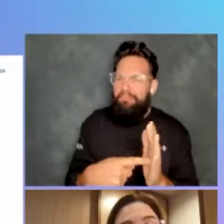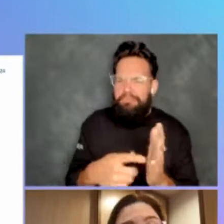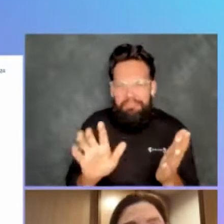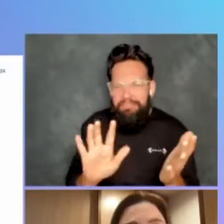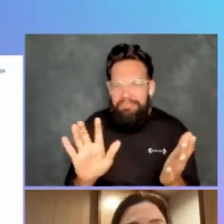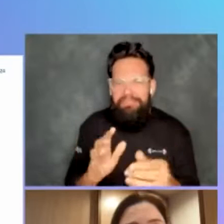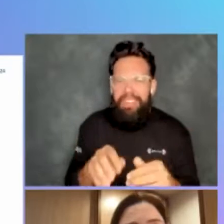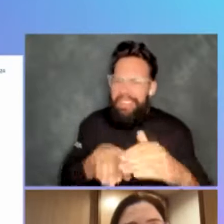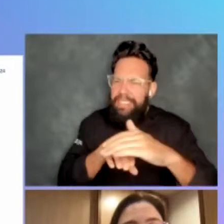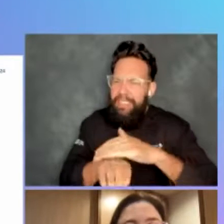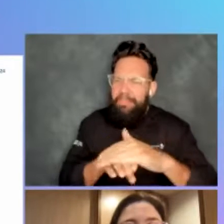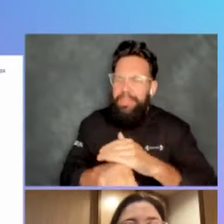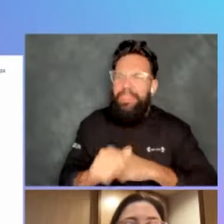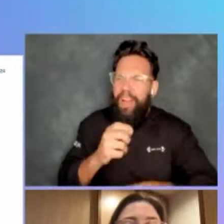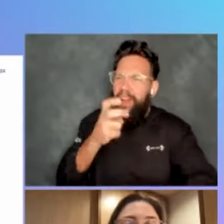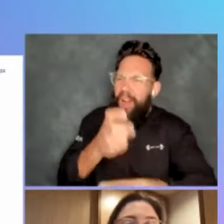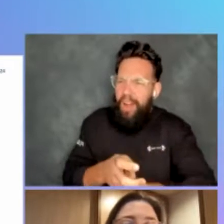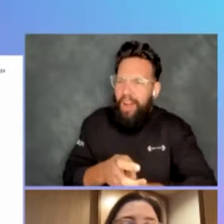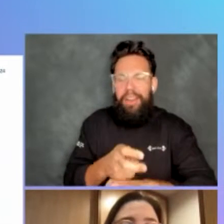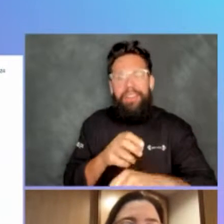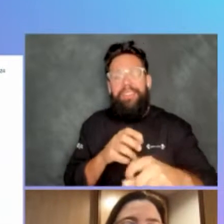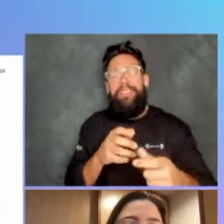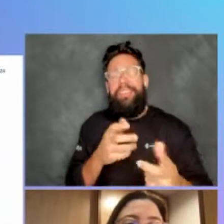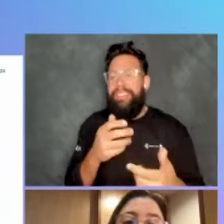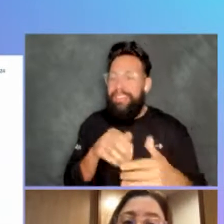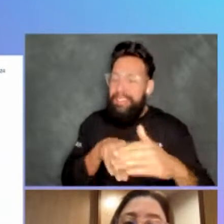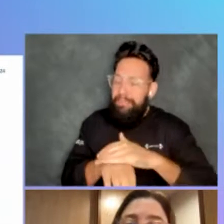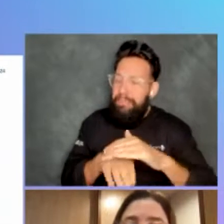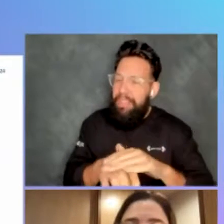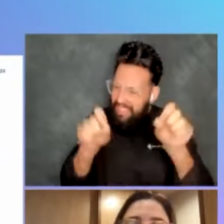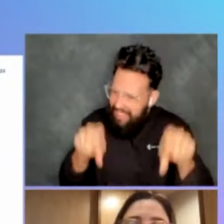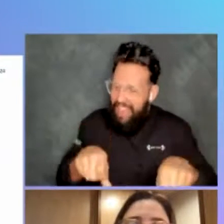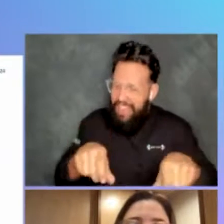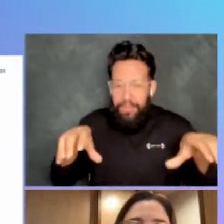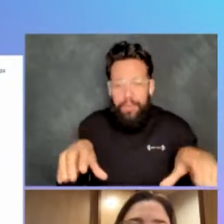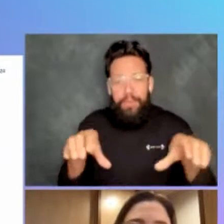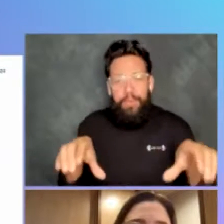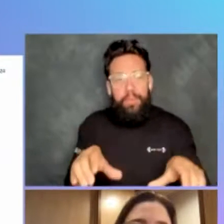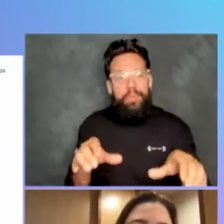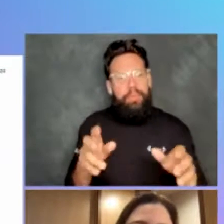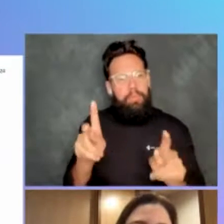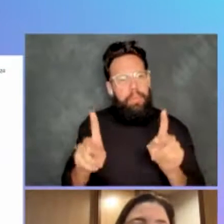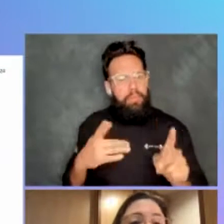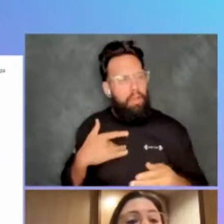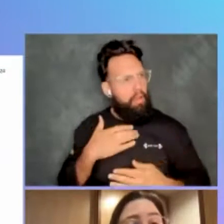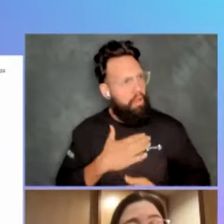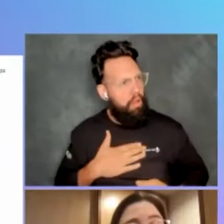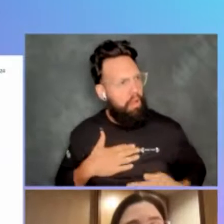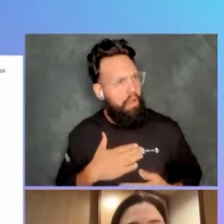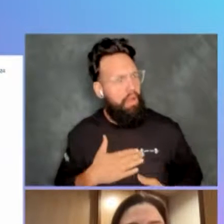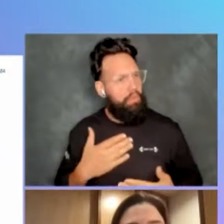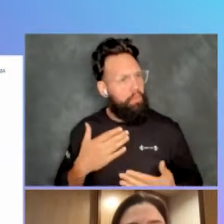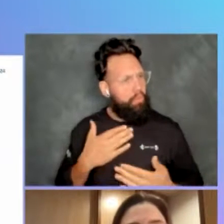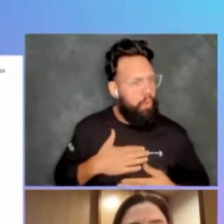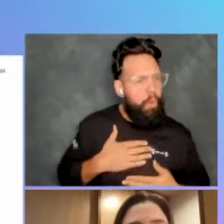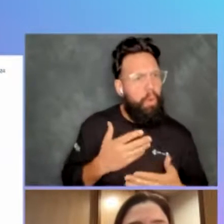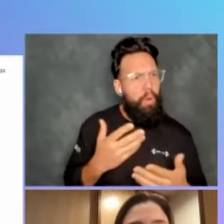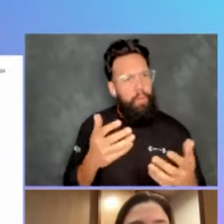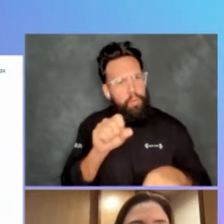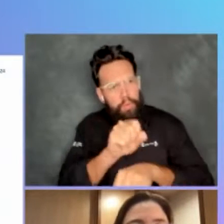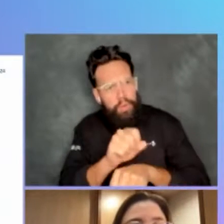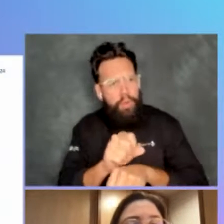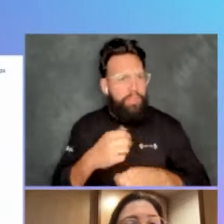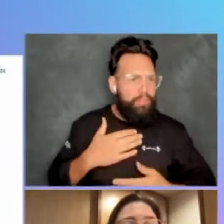a positive connotation. So people are talking about the enjoyment of making a product accessible or how easy it was to make a